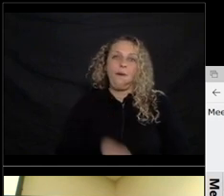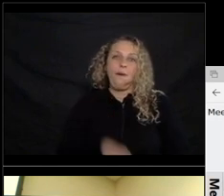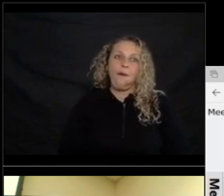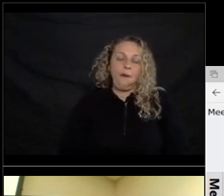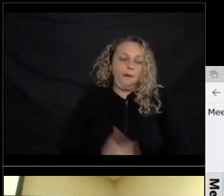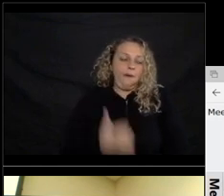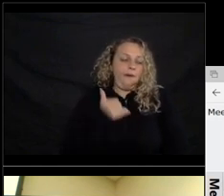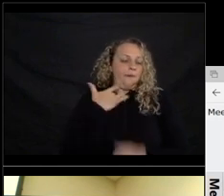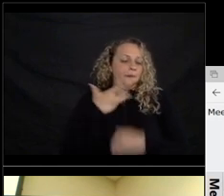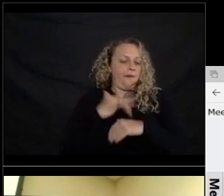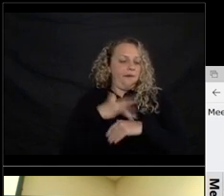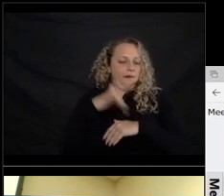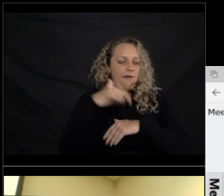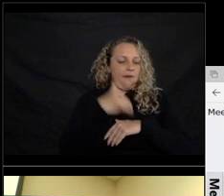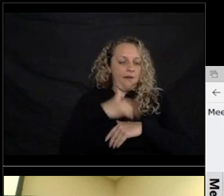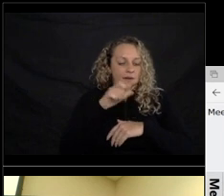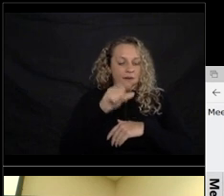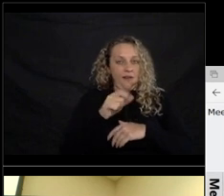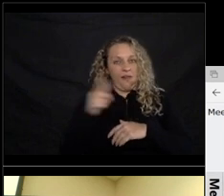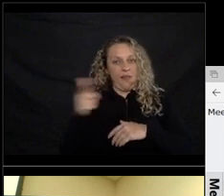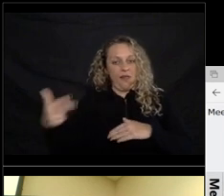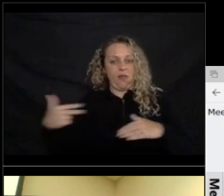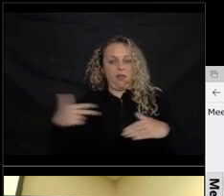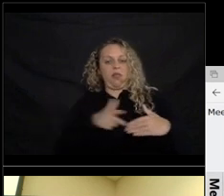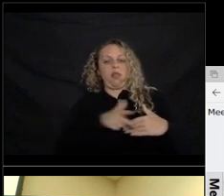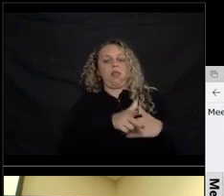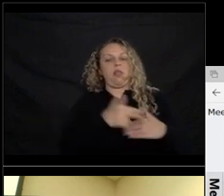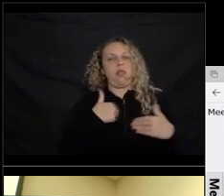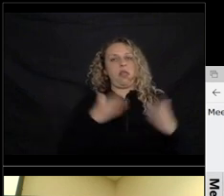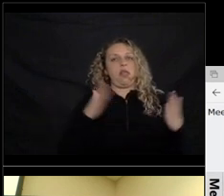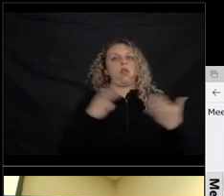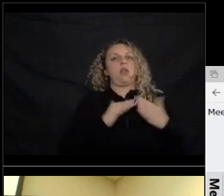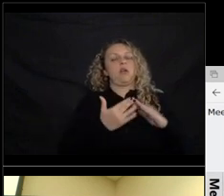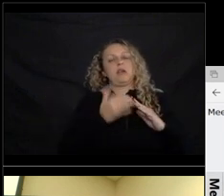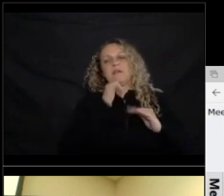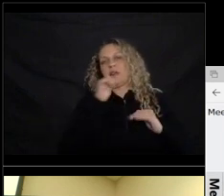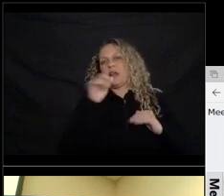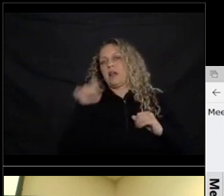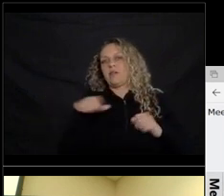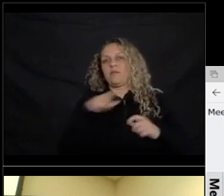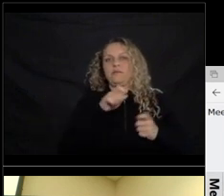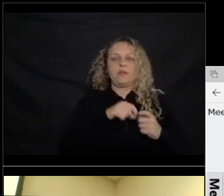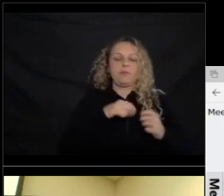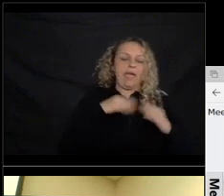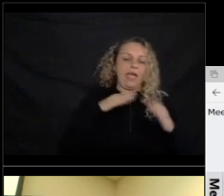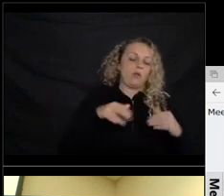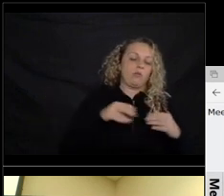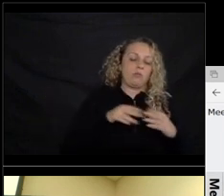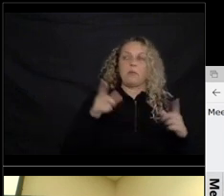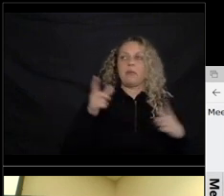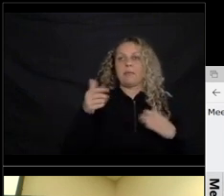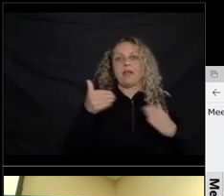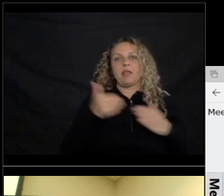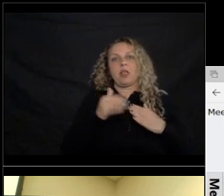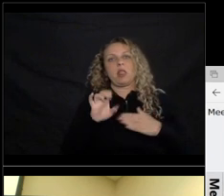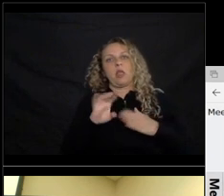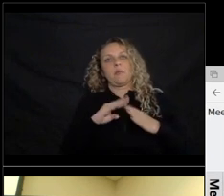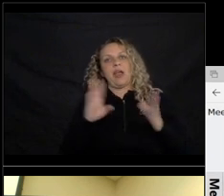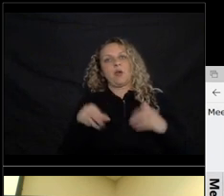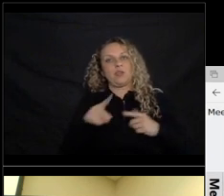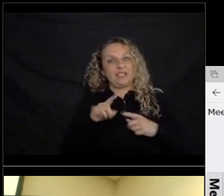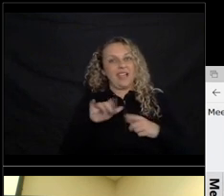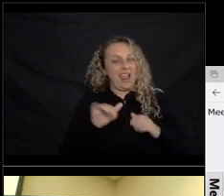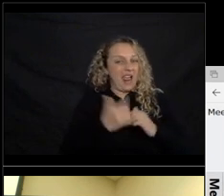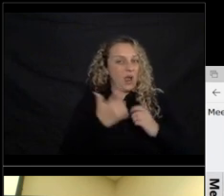know, I'm available at this time. Can you swing by my general community? If not exactly my house, but maybe the clubhouse. Is that